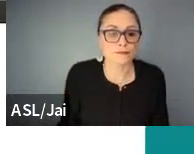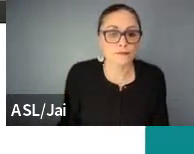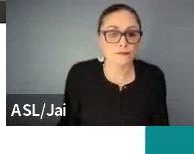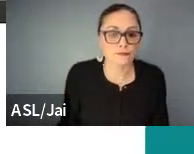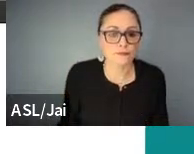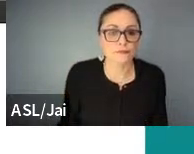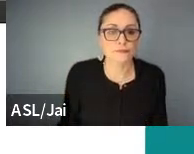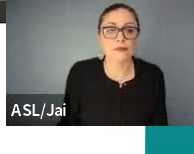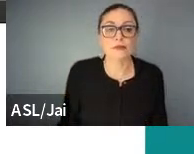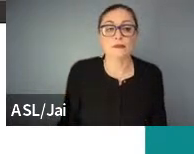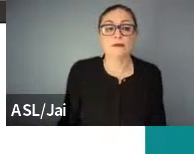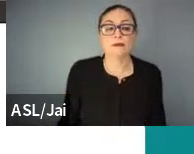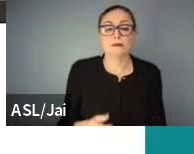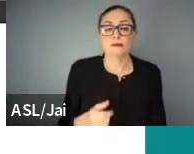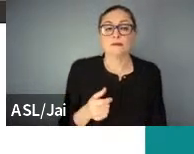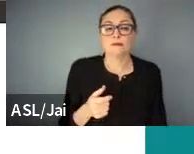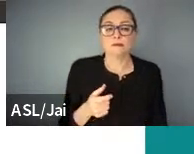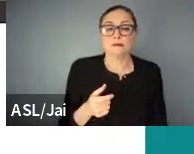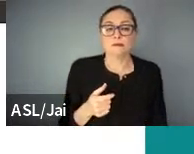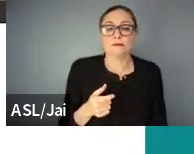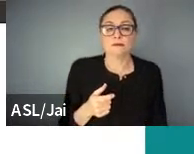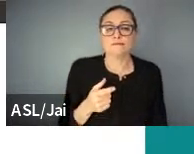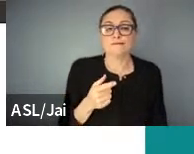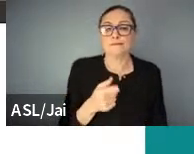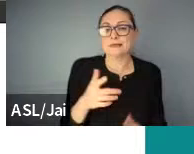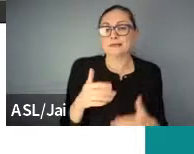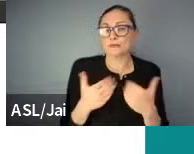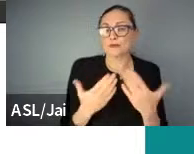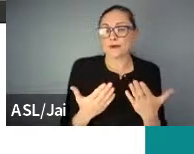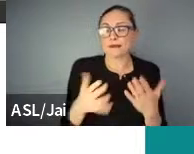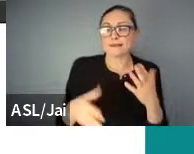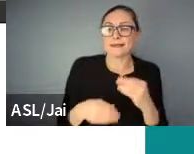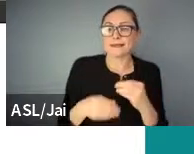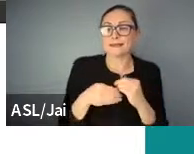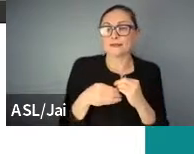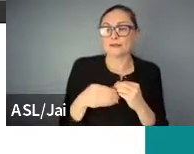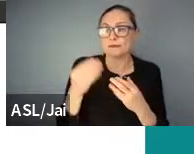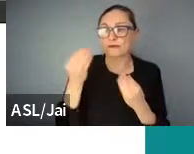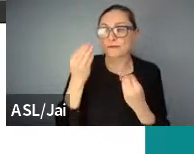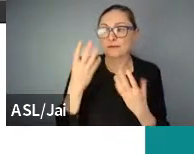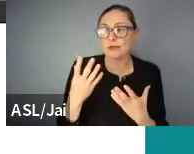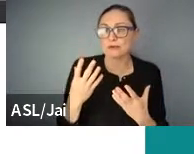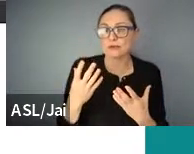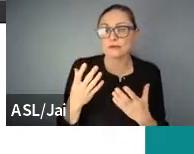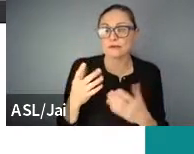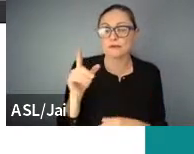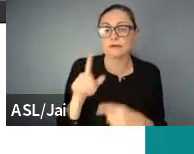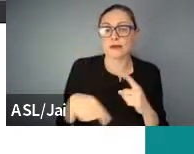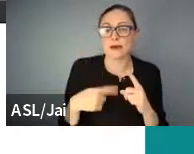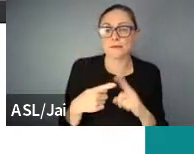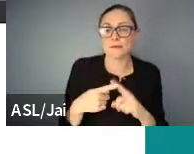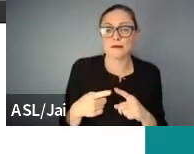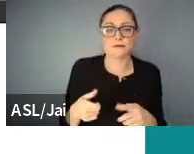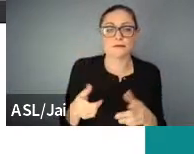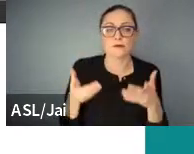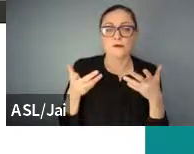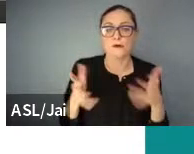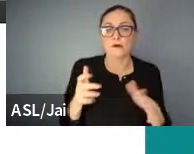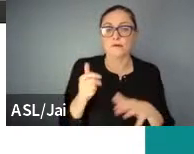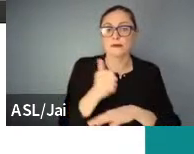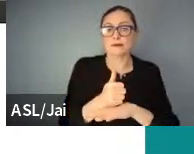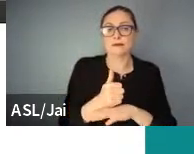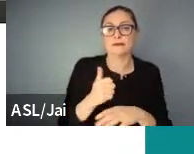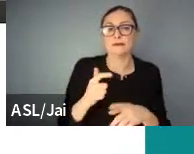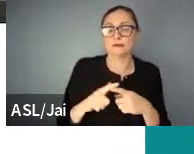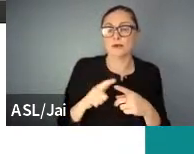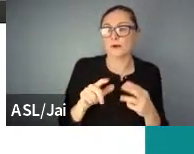This is giving you some additional information about the existing interstate